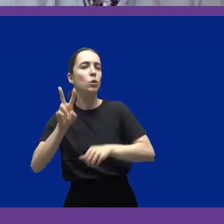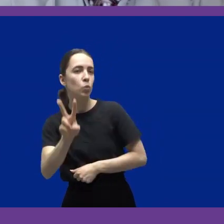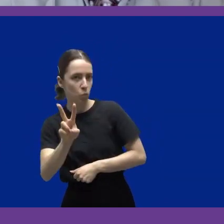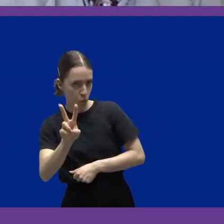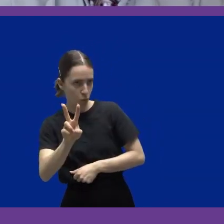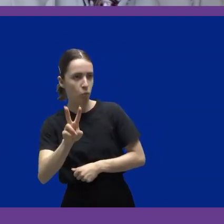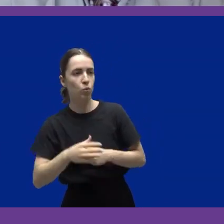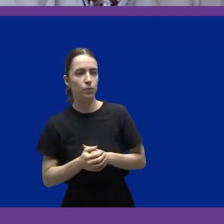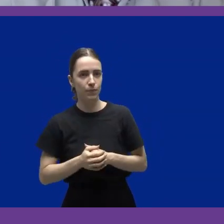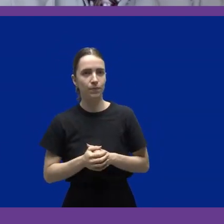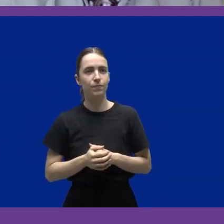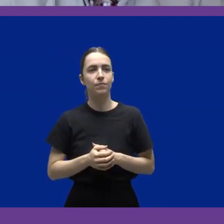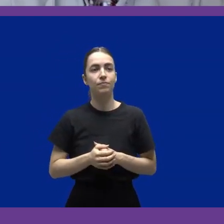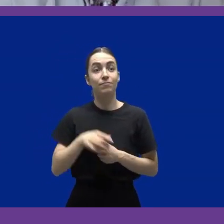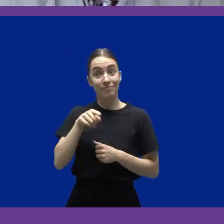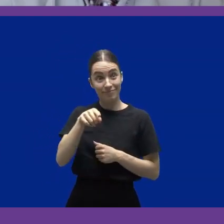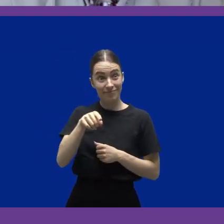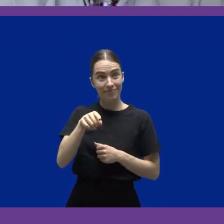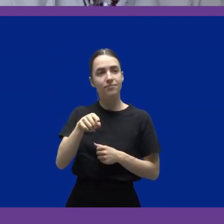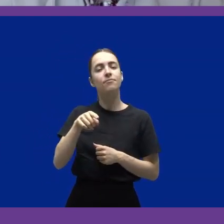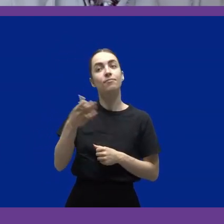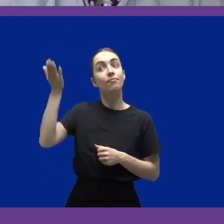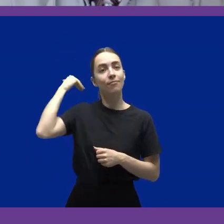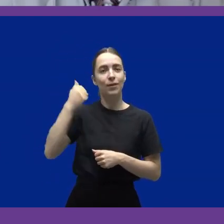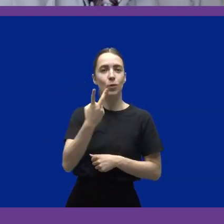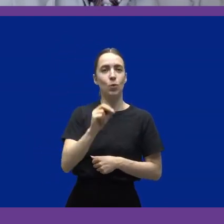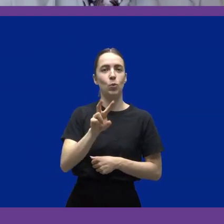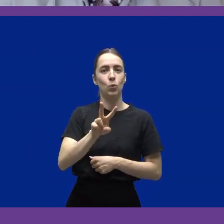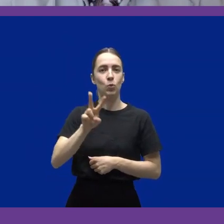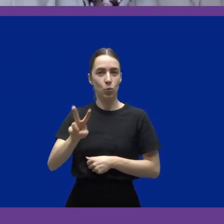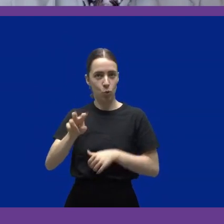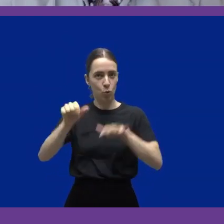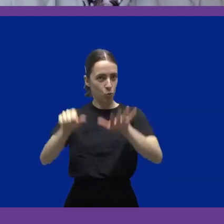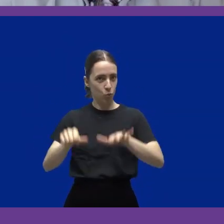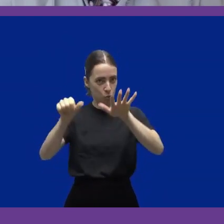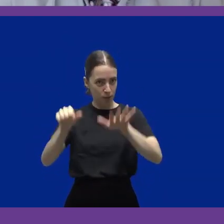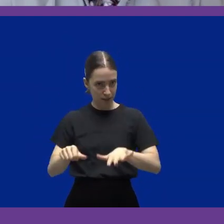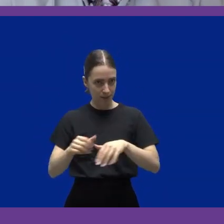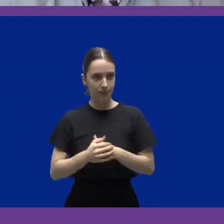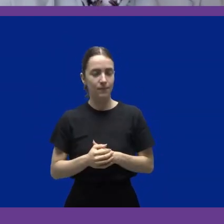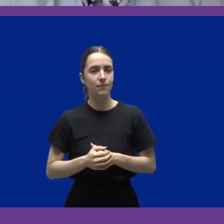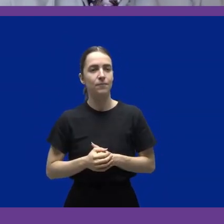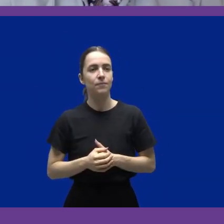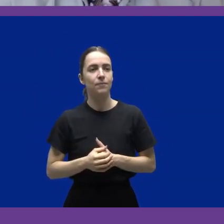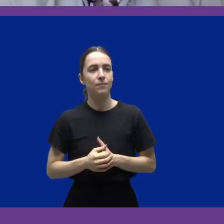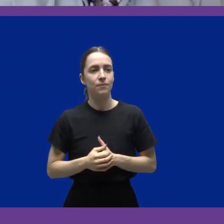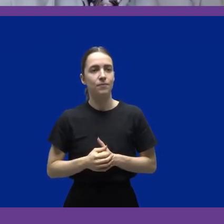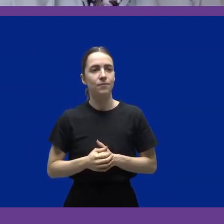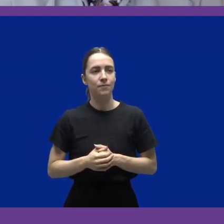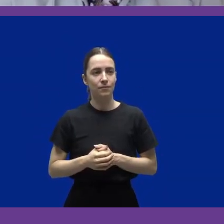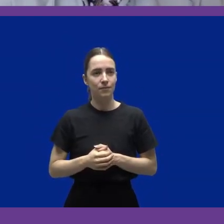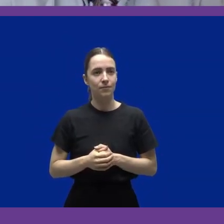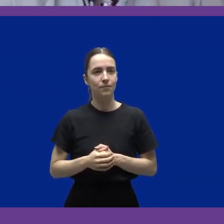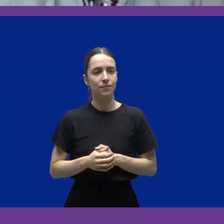directive requires national implementation with national legislation. We know that in some countries, this took a bit more time than in